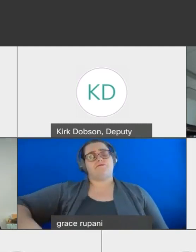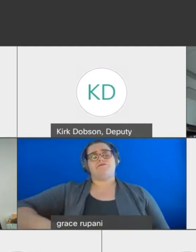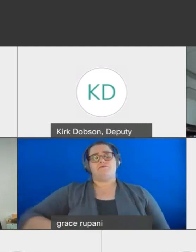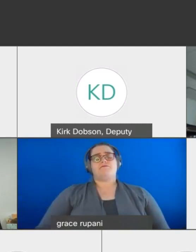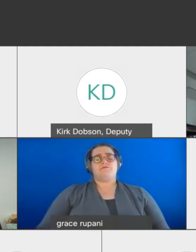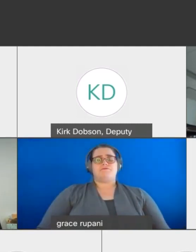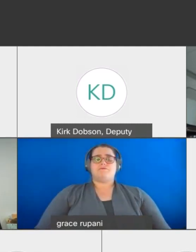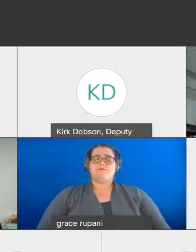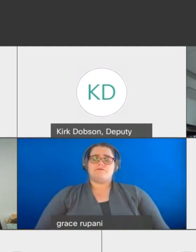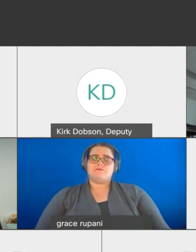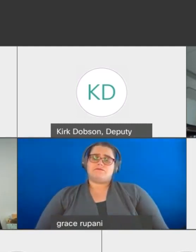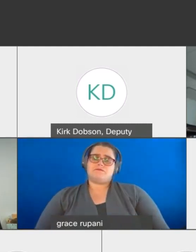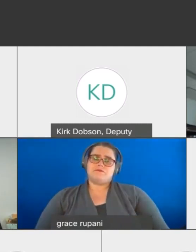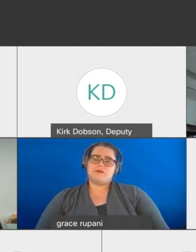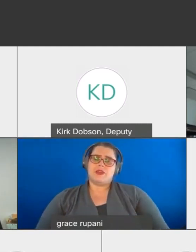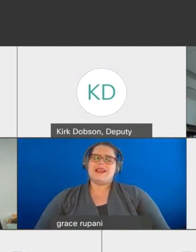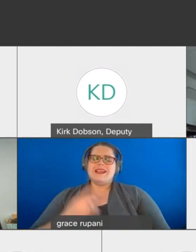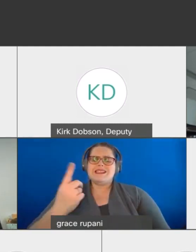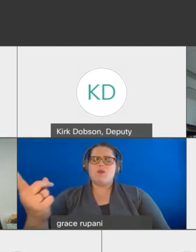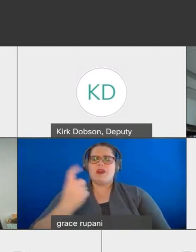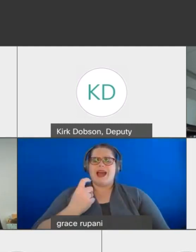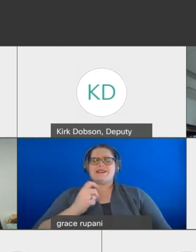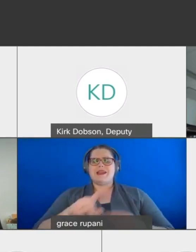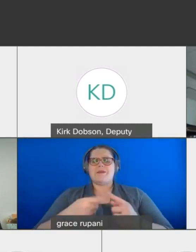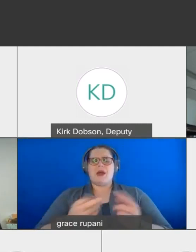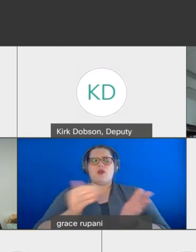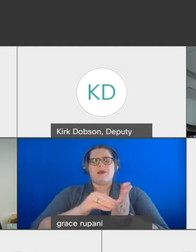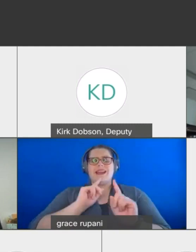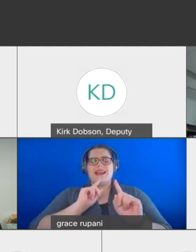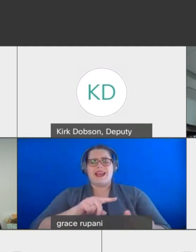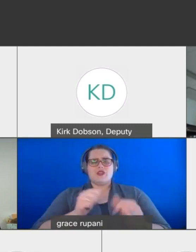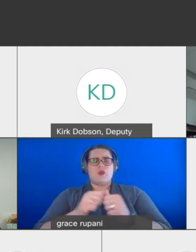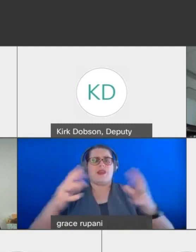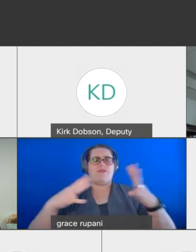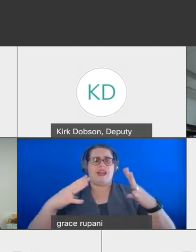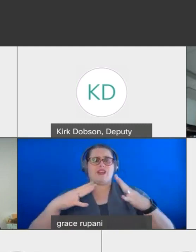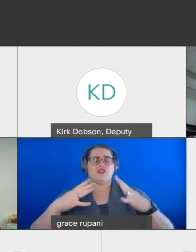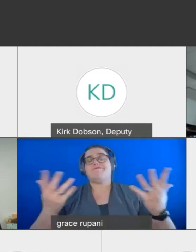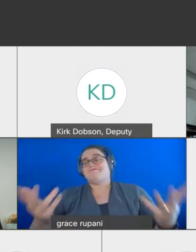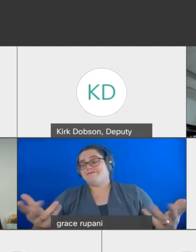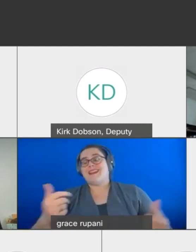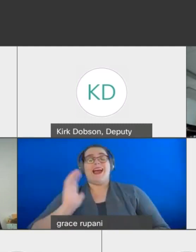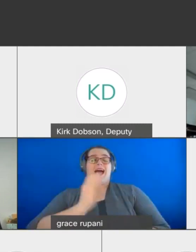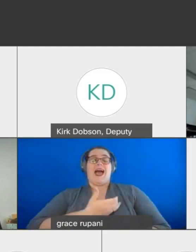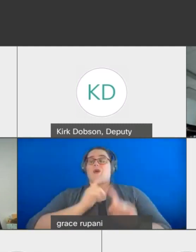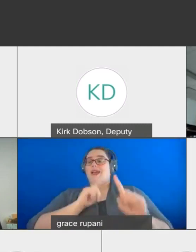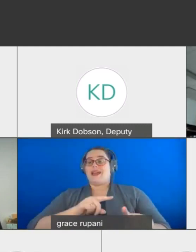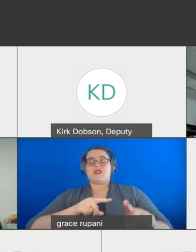Someone asked that we repeat the answer regarding vacations. The answer is that there isn't an answer yet, that the